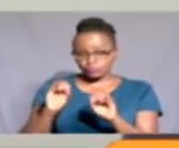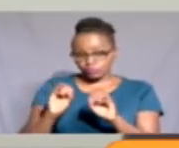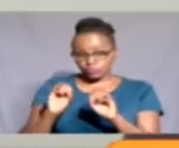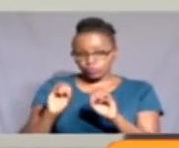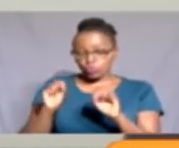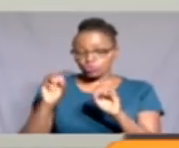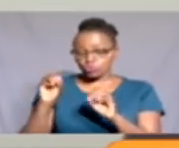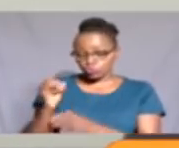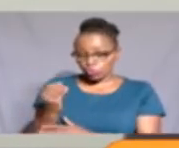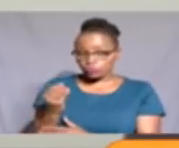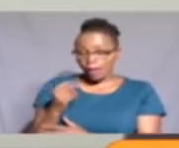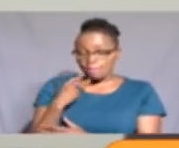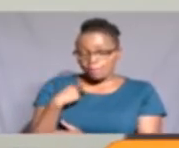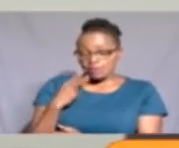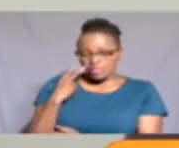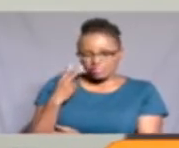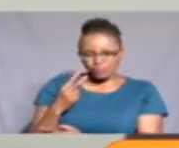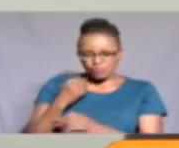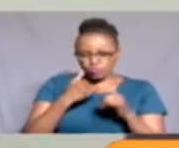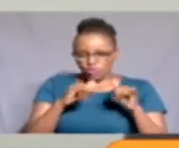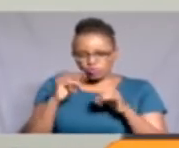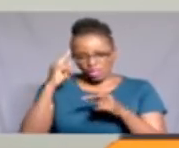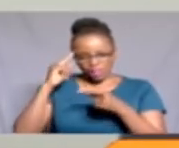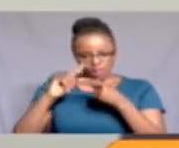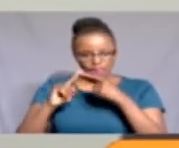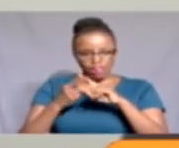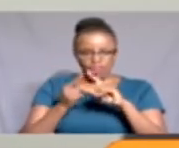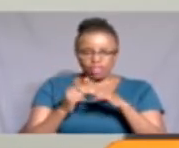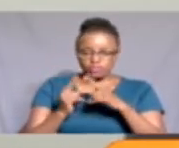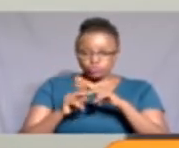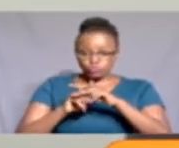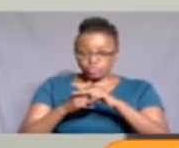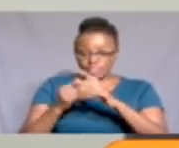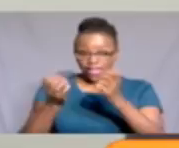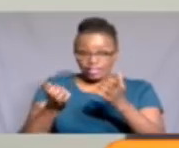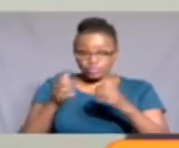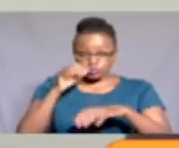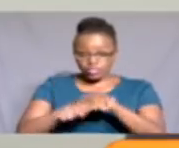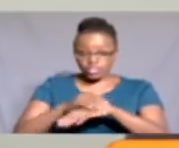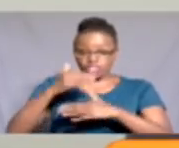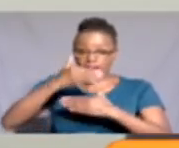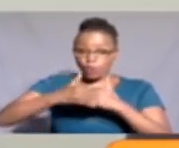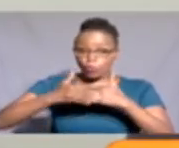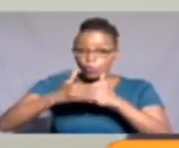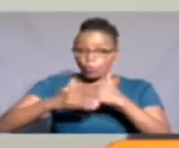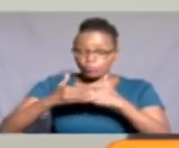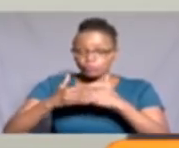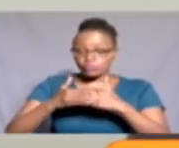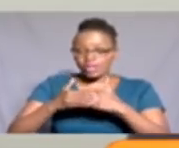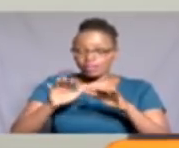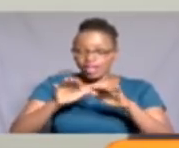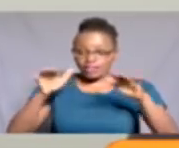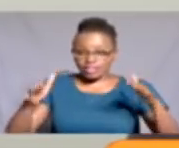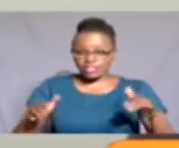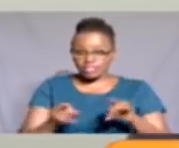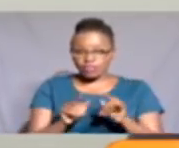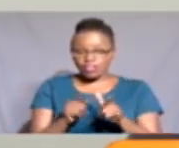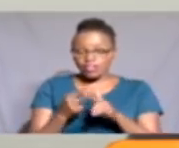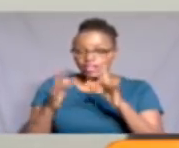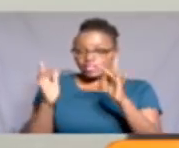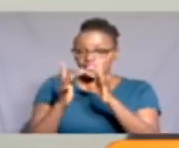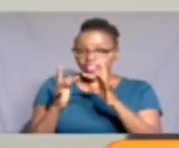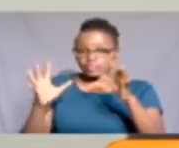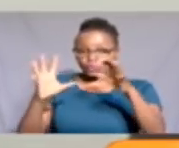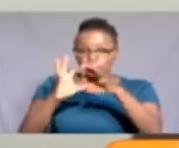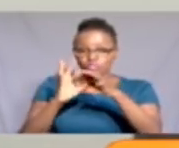I realized or figured out that to start, I needed to get a computer, I needed a desk, and I needed internet connection.